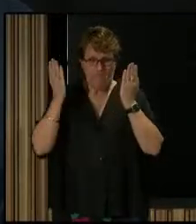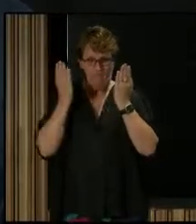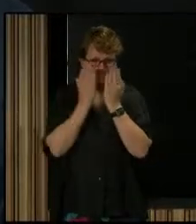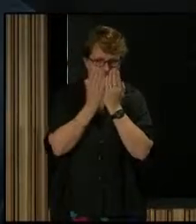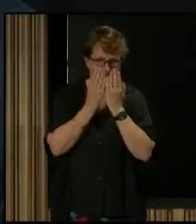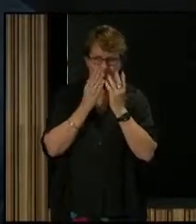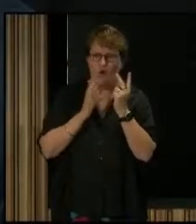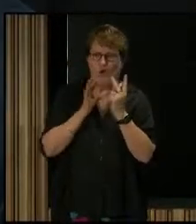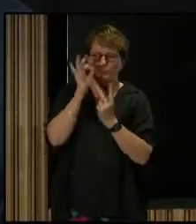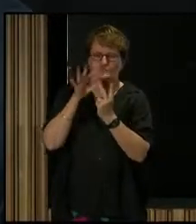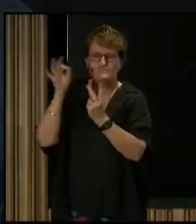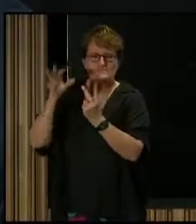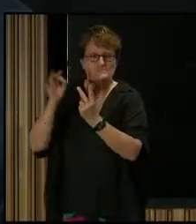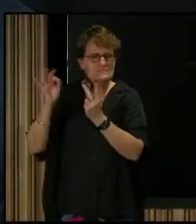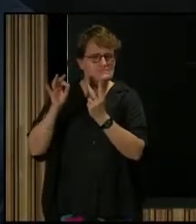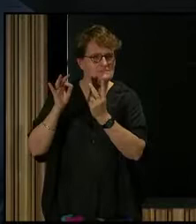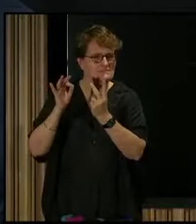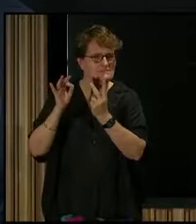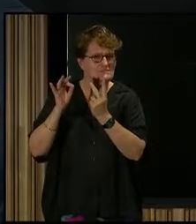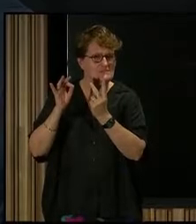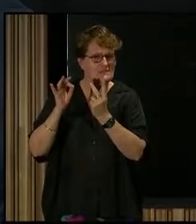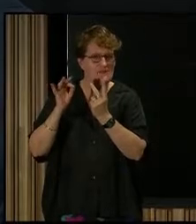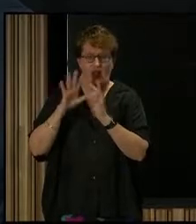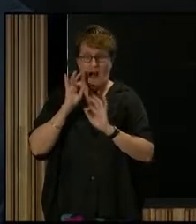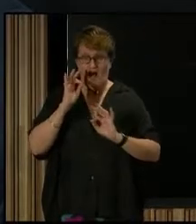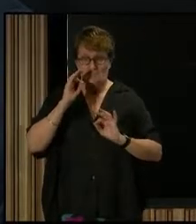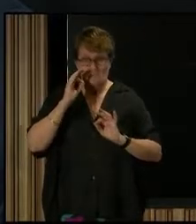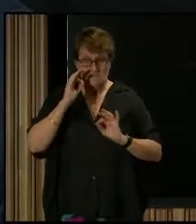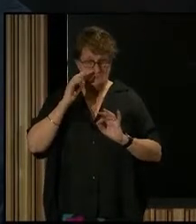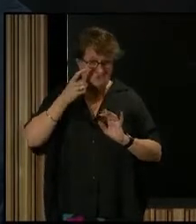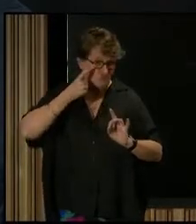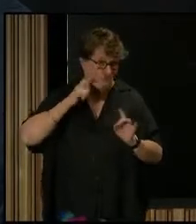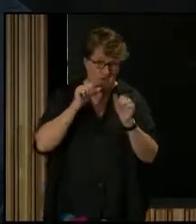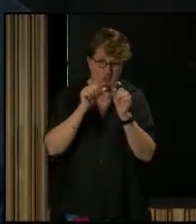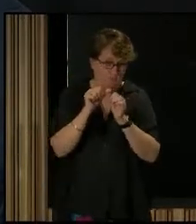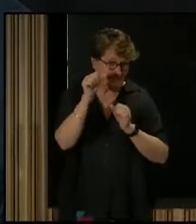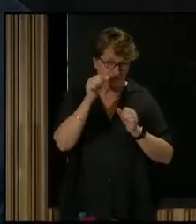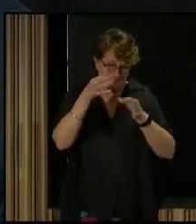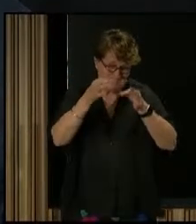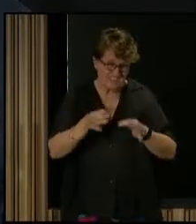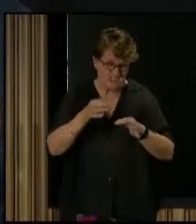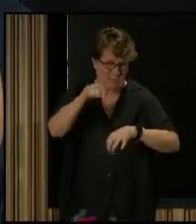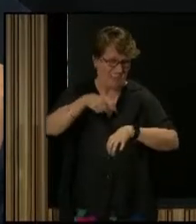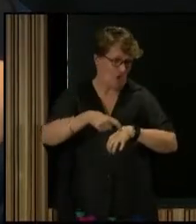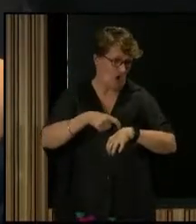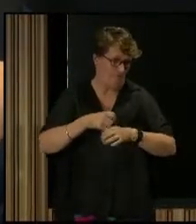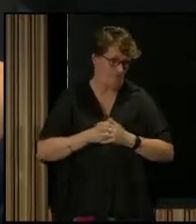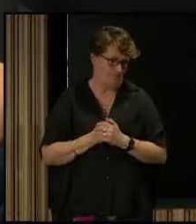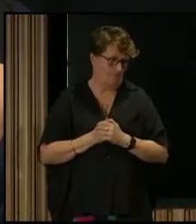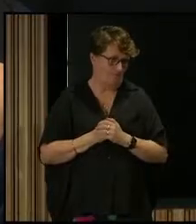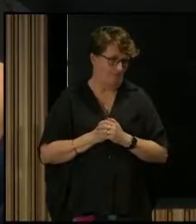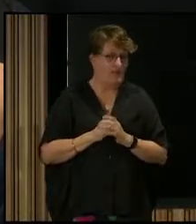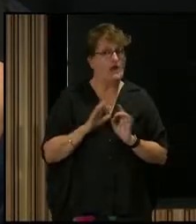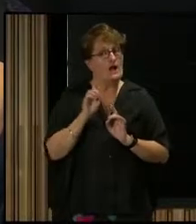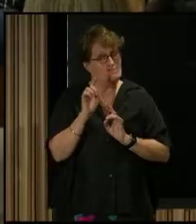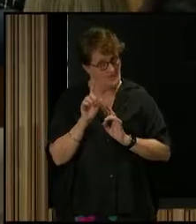these options of the different, every single moment I've been flying by the seat of my pants and I've tried to make the best decision I can in that moment. What I would